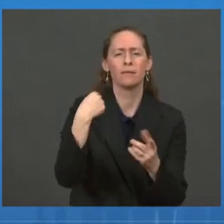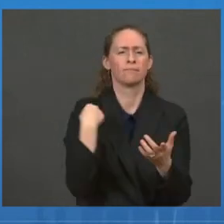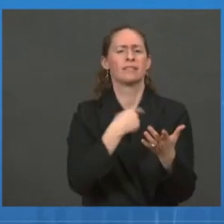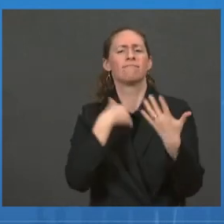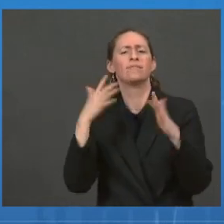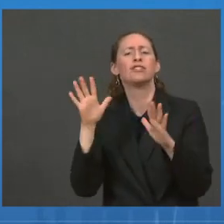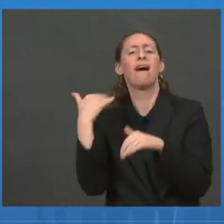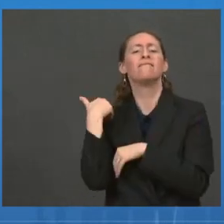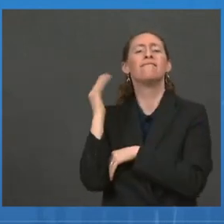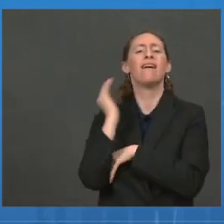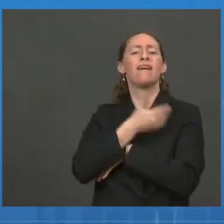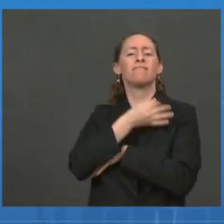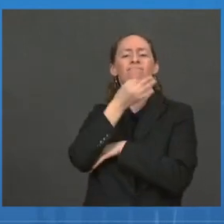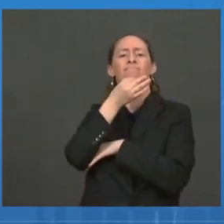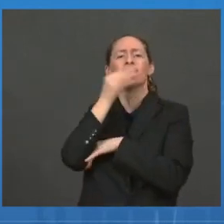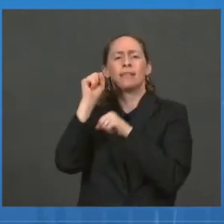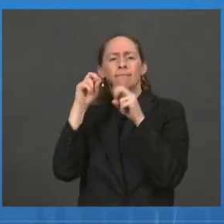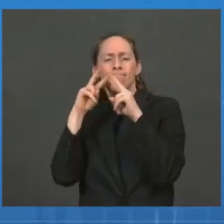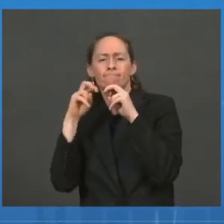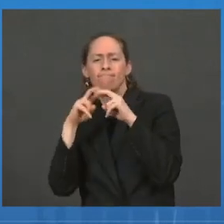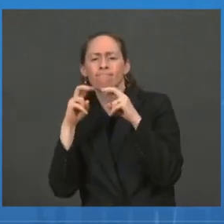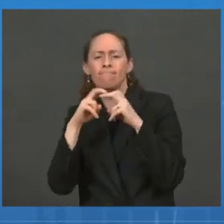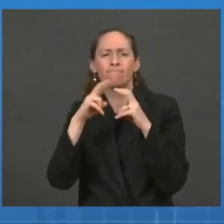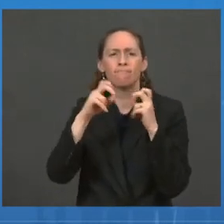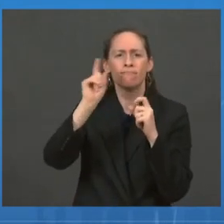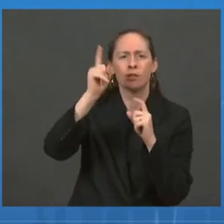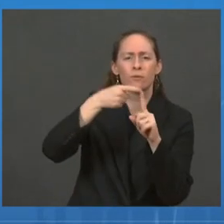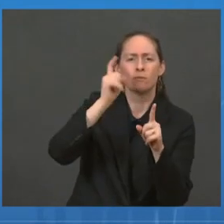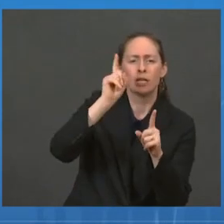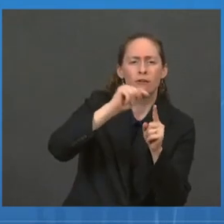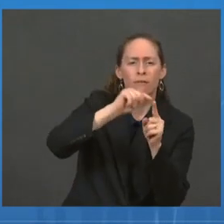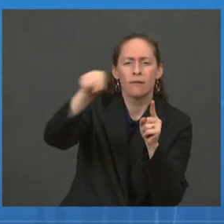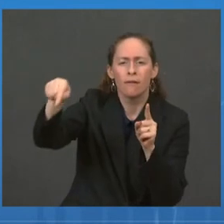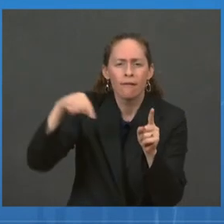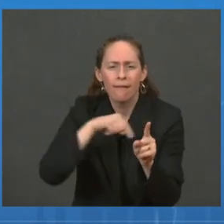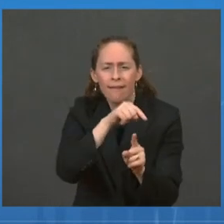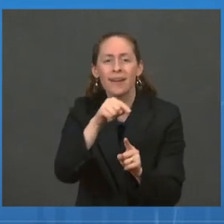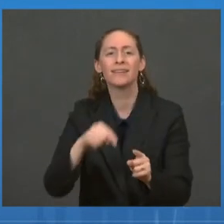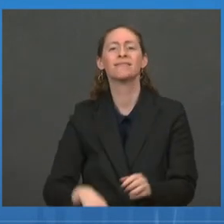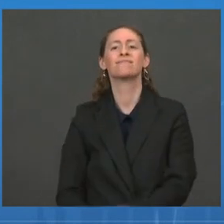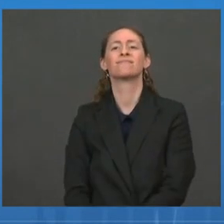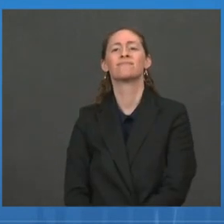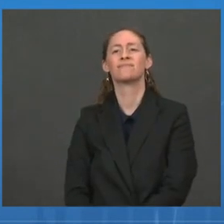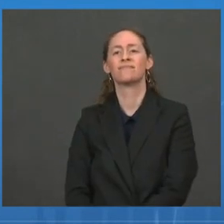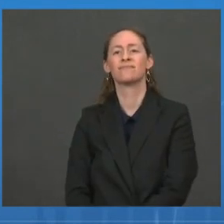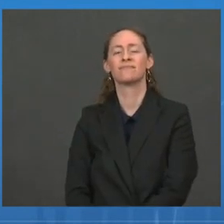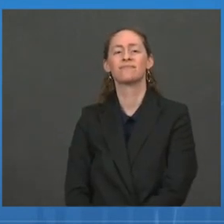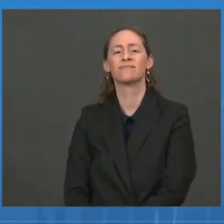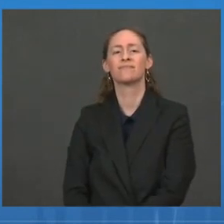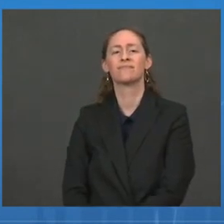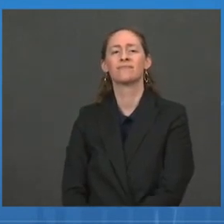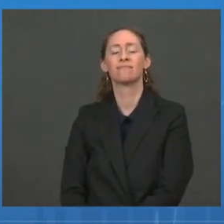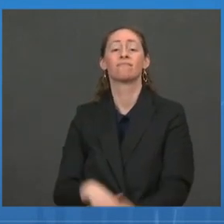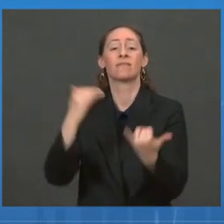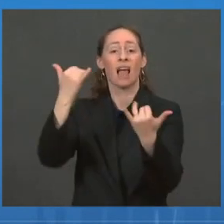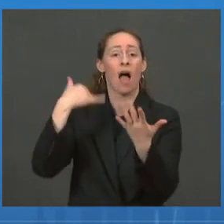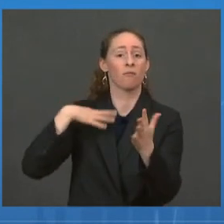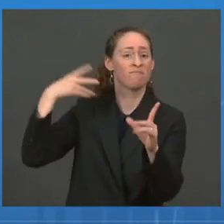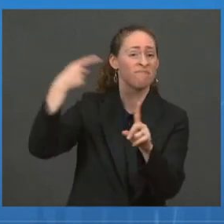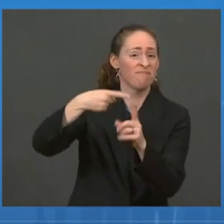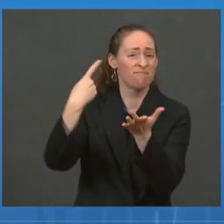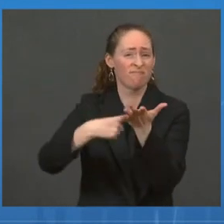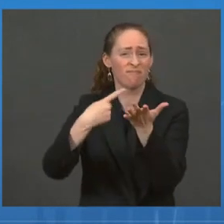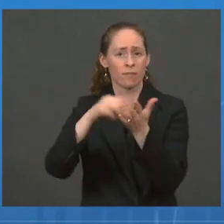latest namely the omicron variant that we're dealing with next slide let's take a look at some of the characteristics and what has